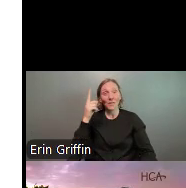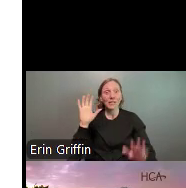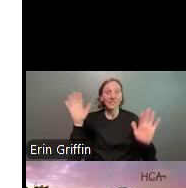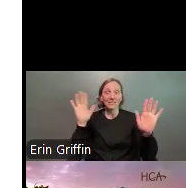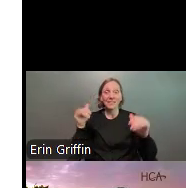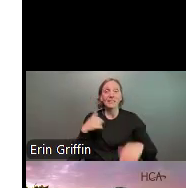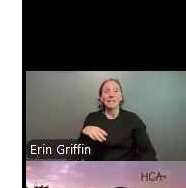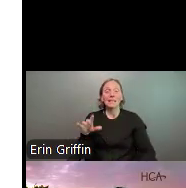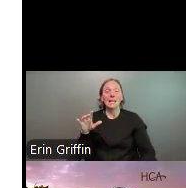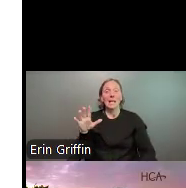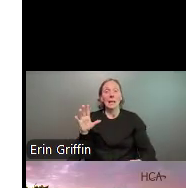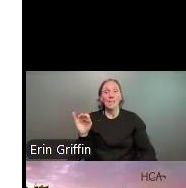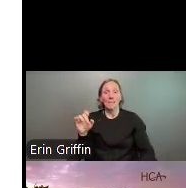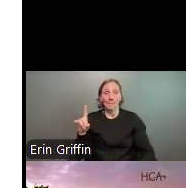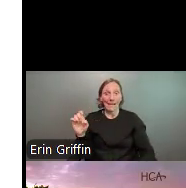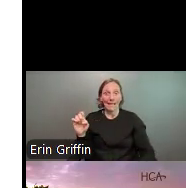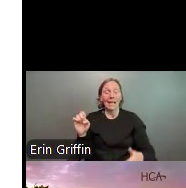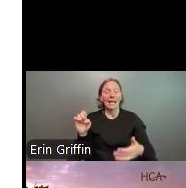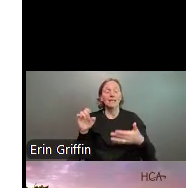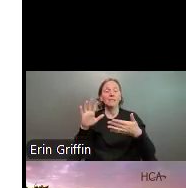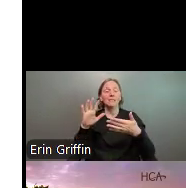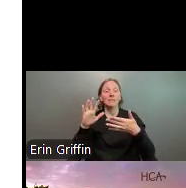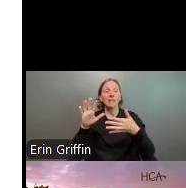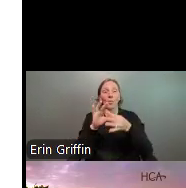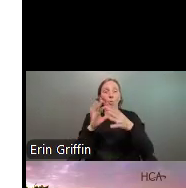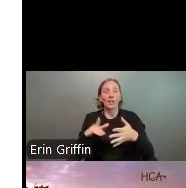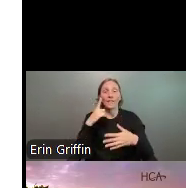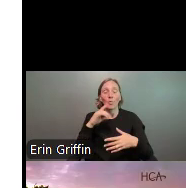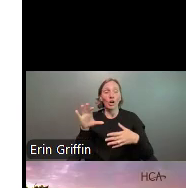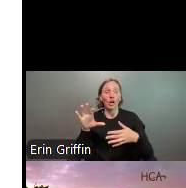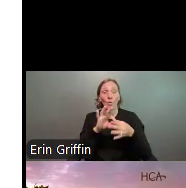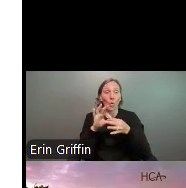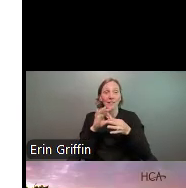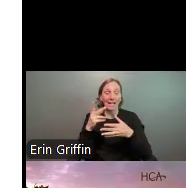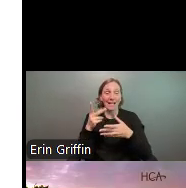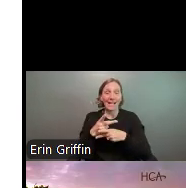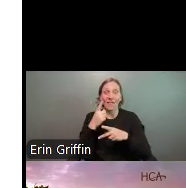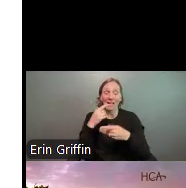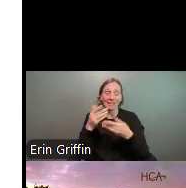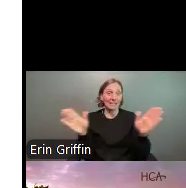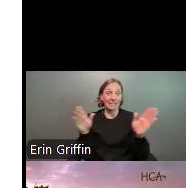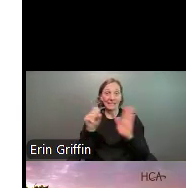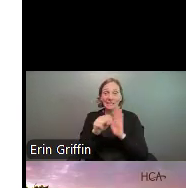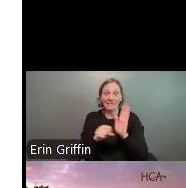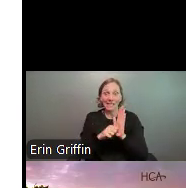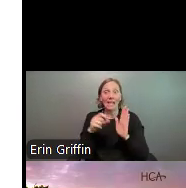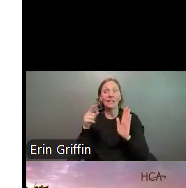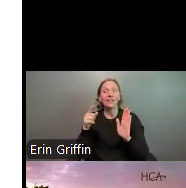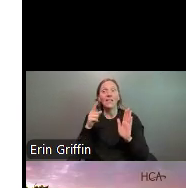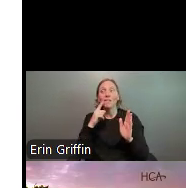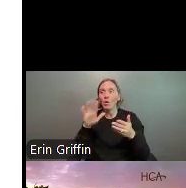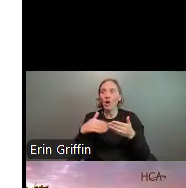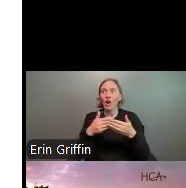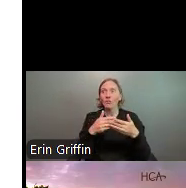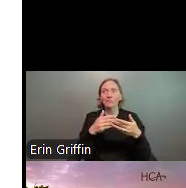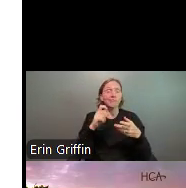Program Manager at Coordinated Care. Coordinated Care is statewide for integrated managed care, integrated foster care, and now